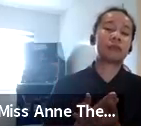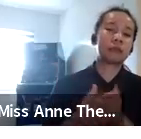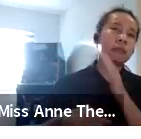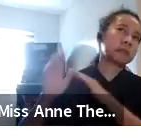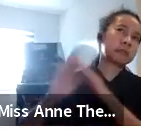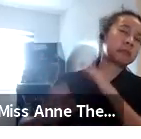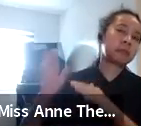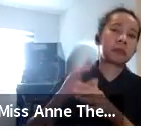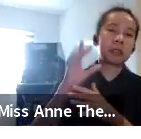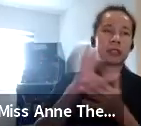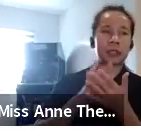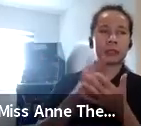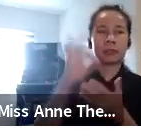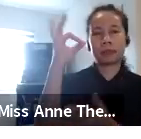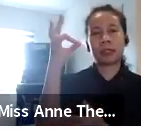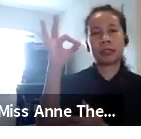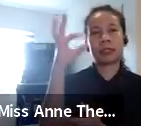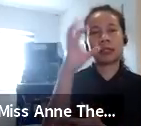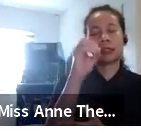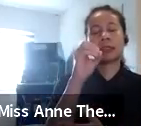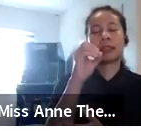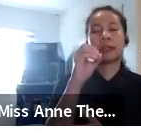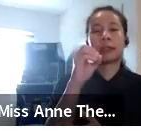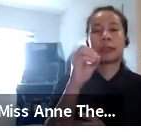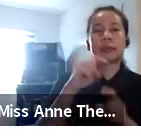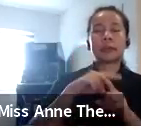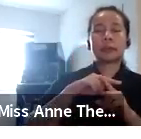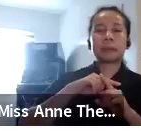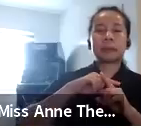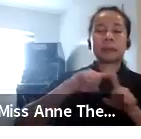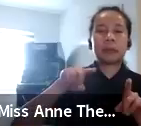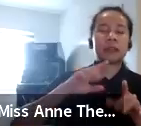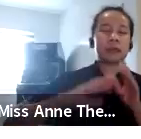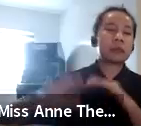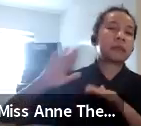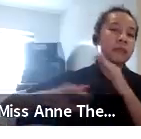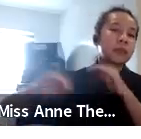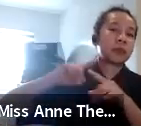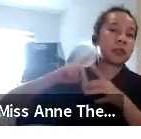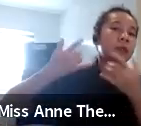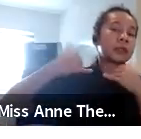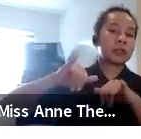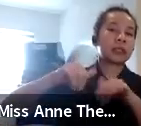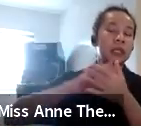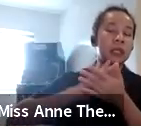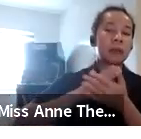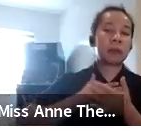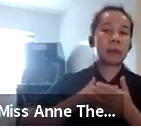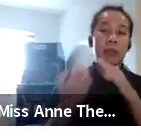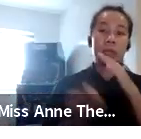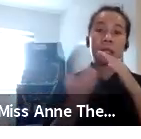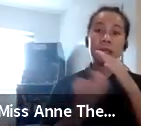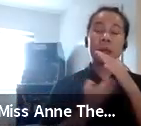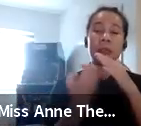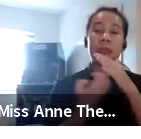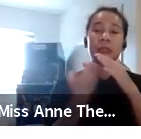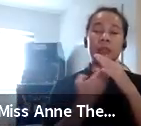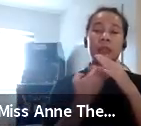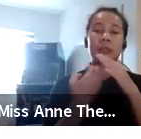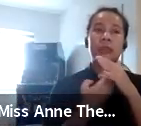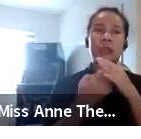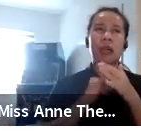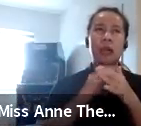in 1990. But way back when I was still in my elementary days, I was grade one.